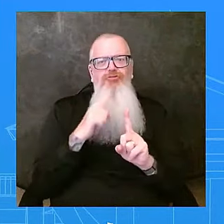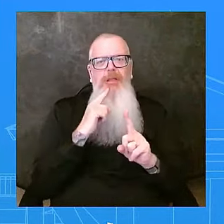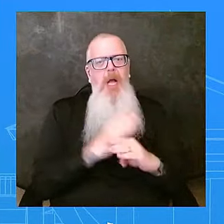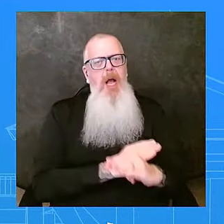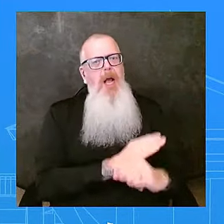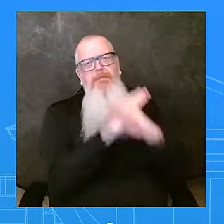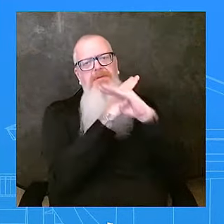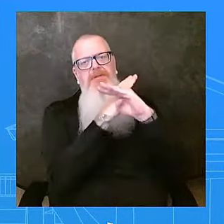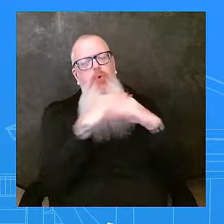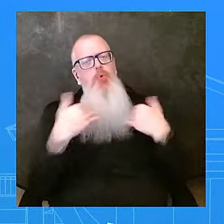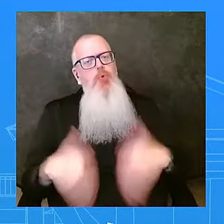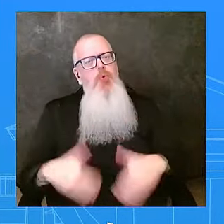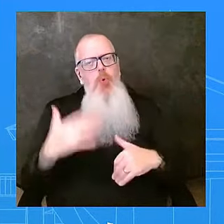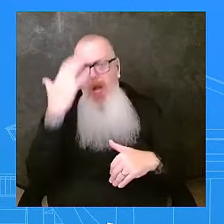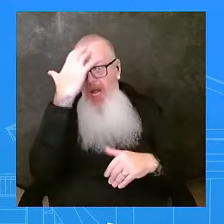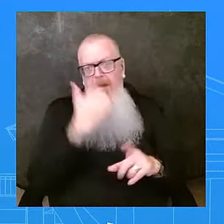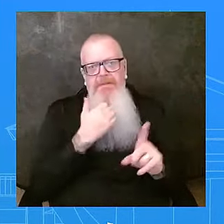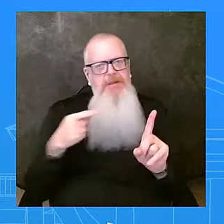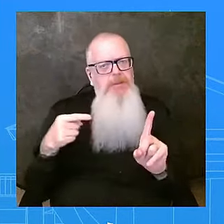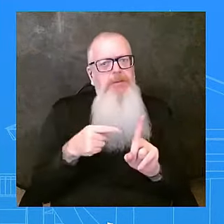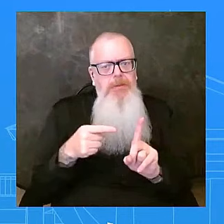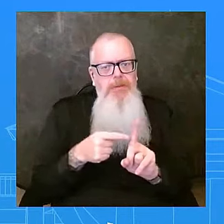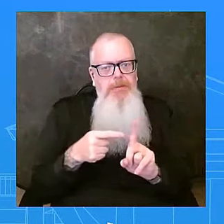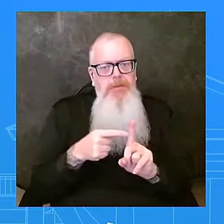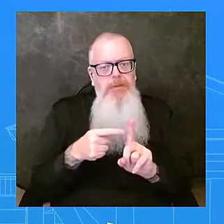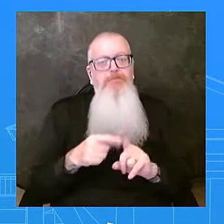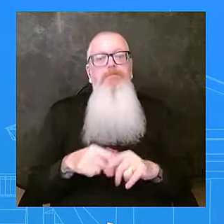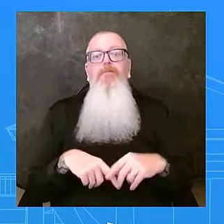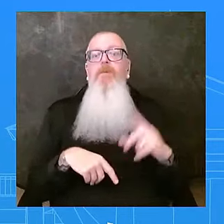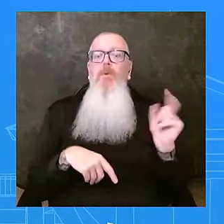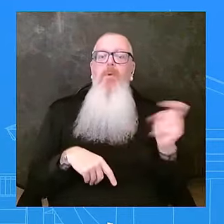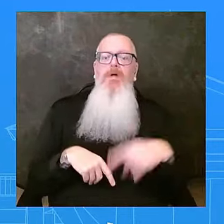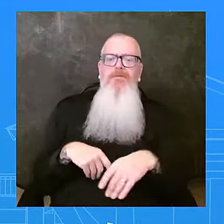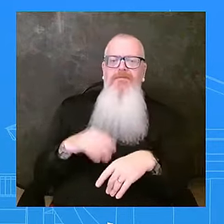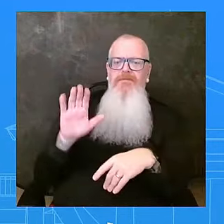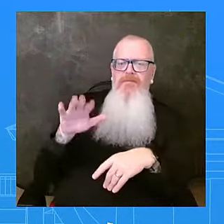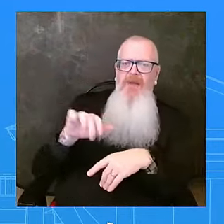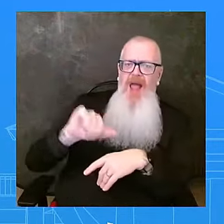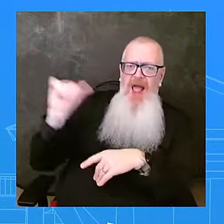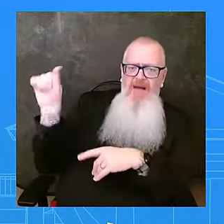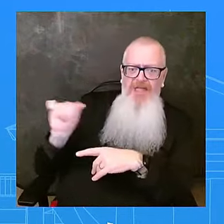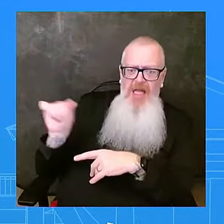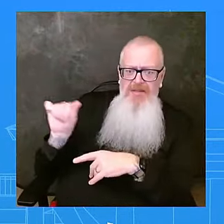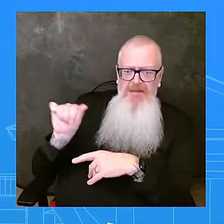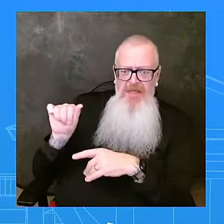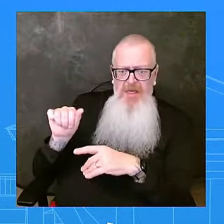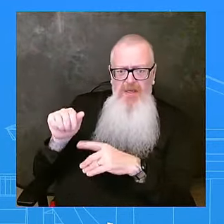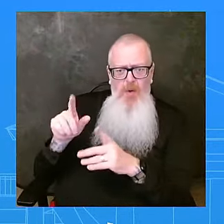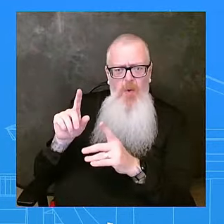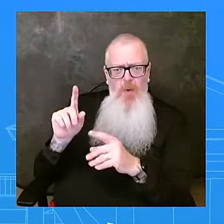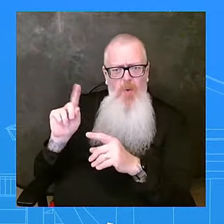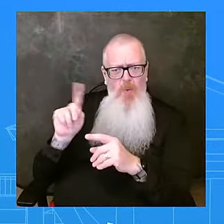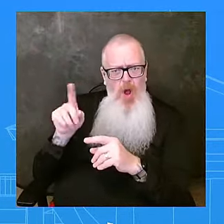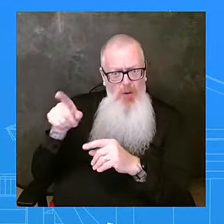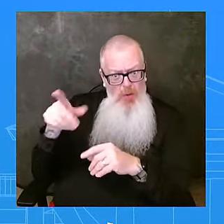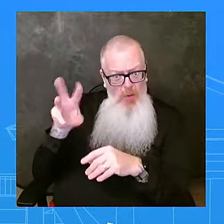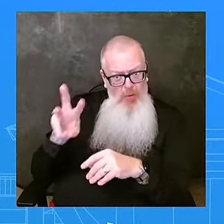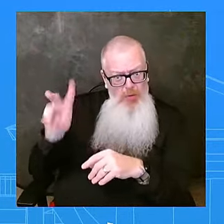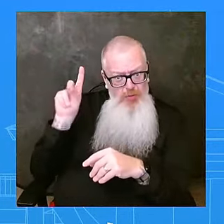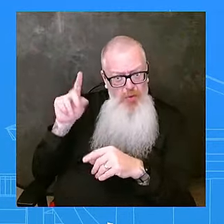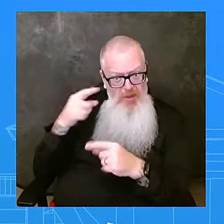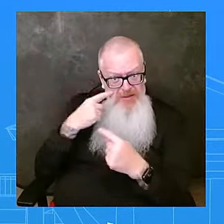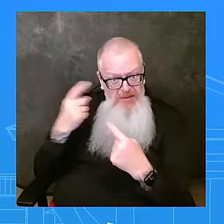Thanks, Admiral. A couple of things. Firstly, on Afghanistan, so would you argue that the withdrawal is a success, or do you admit that there were